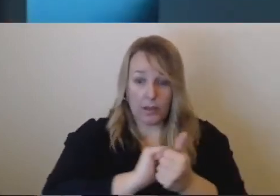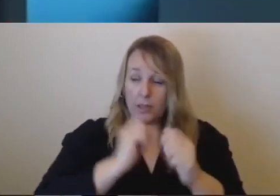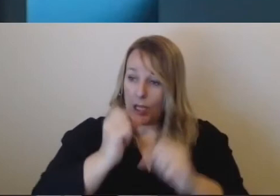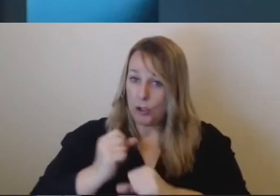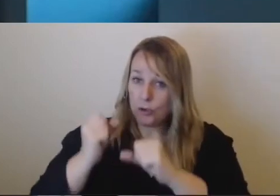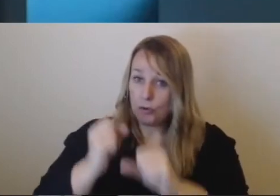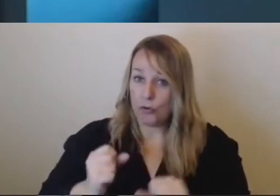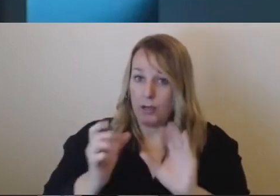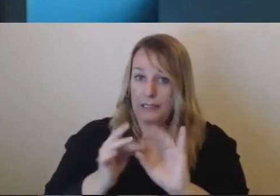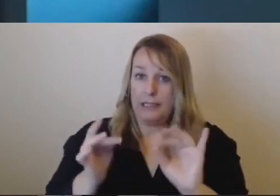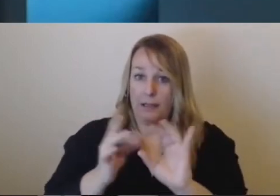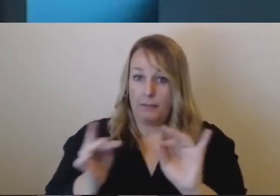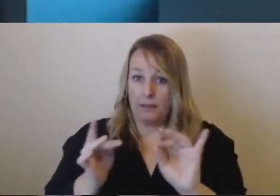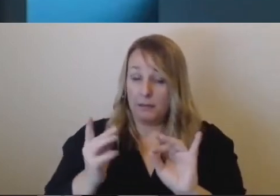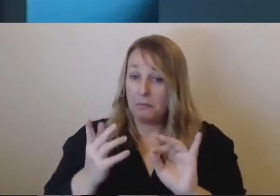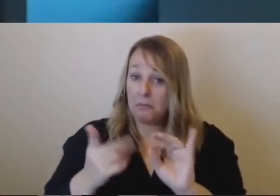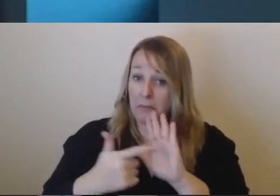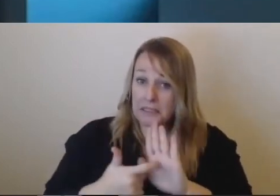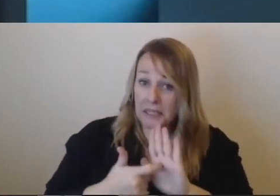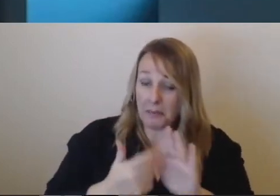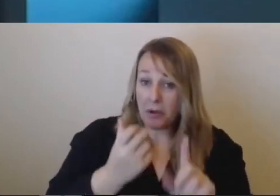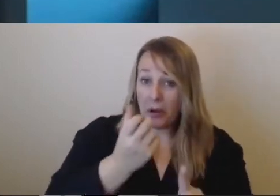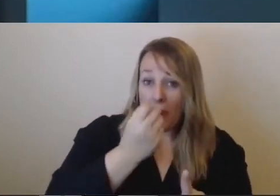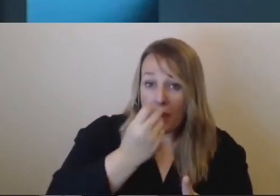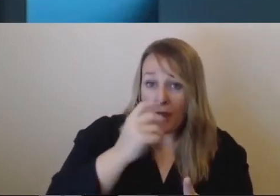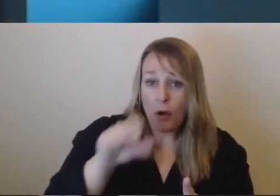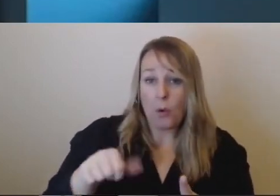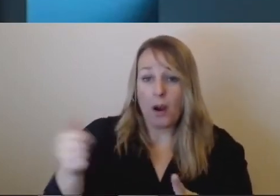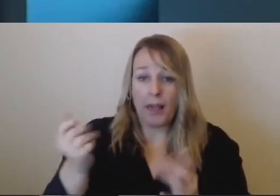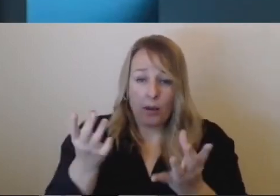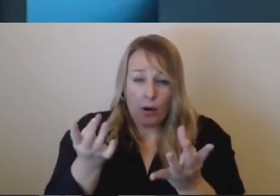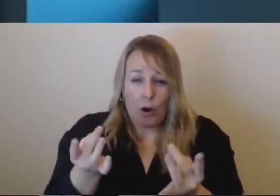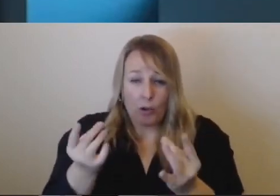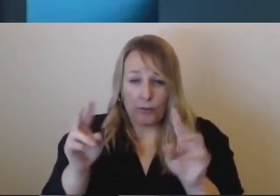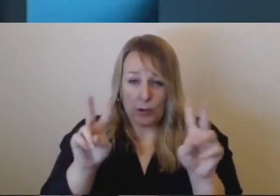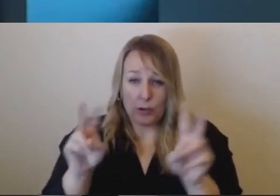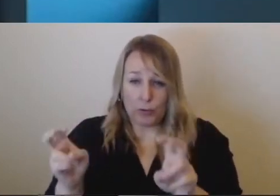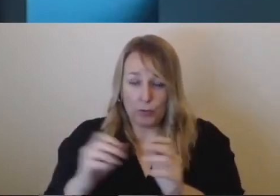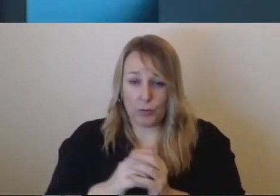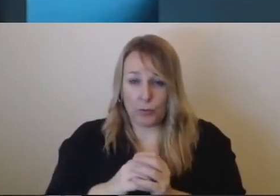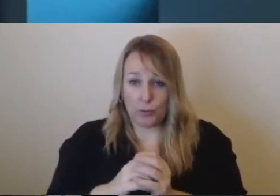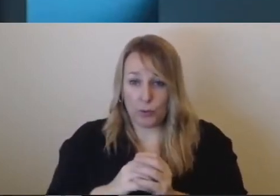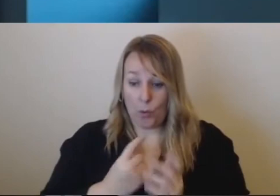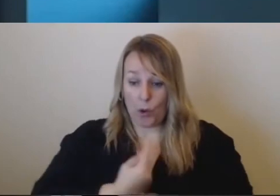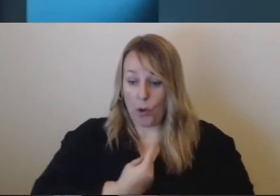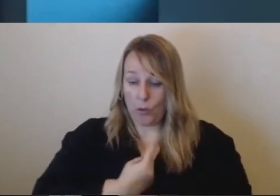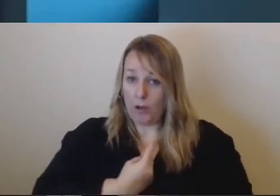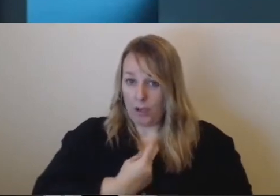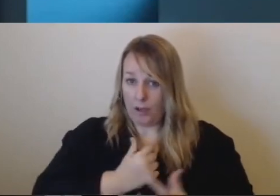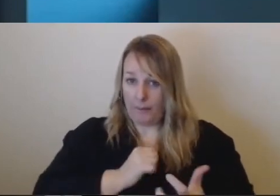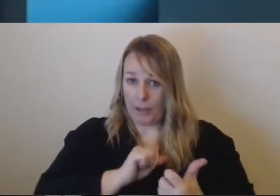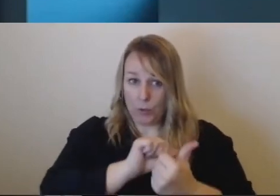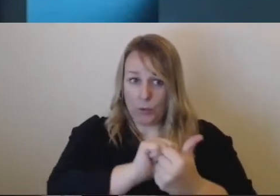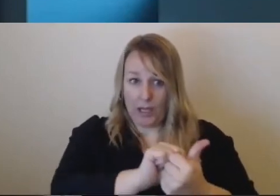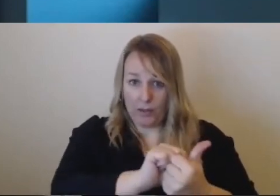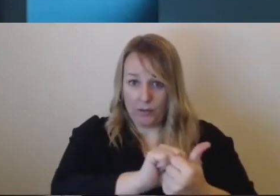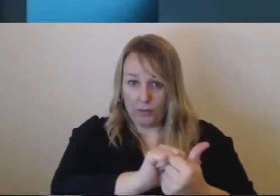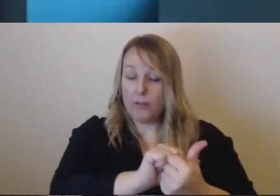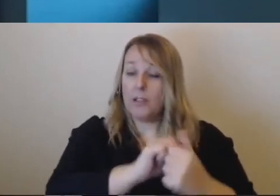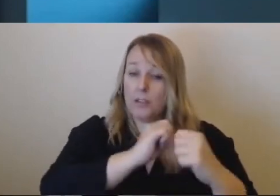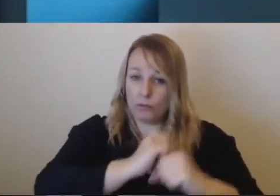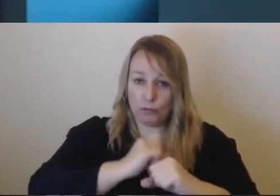Hong Kong or other controversial issues. And there's safety in numbers. So we can both be driving those kind